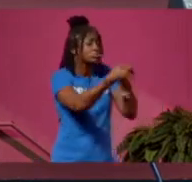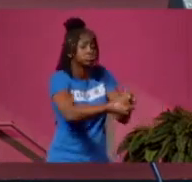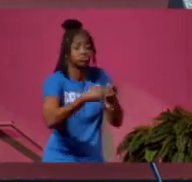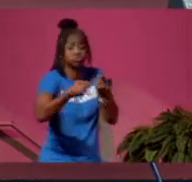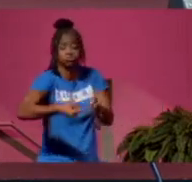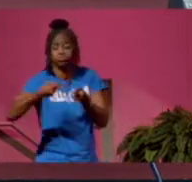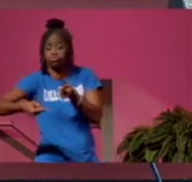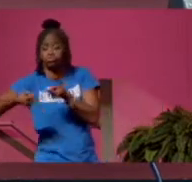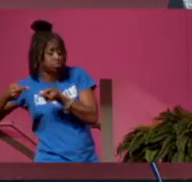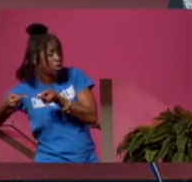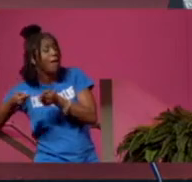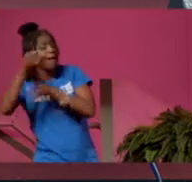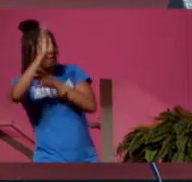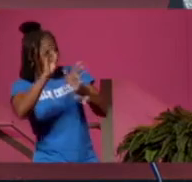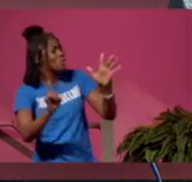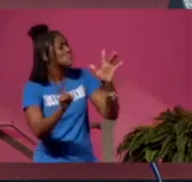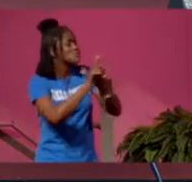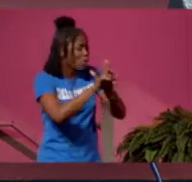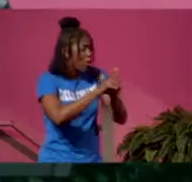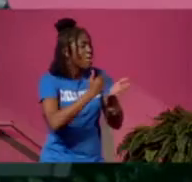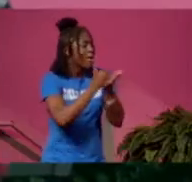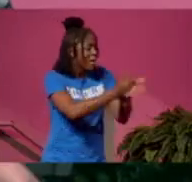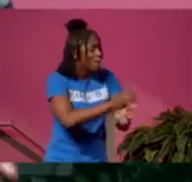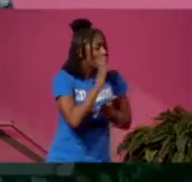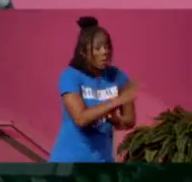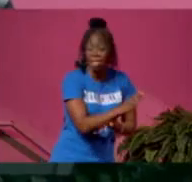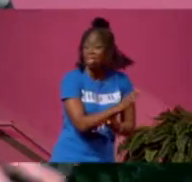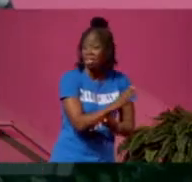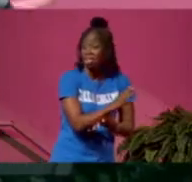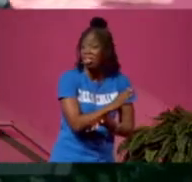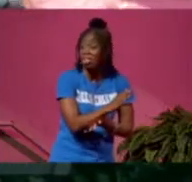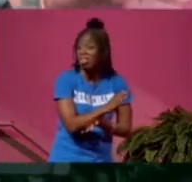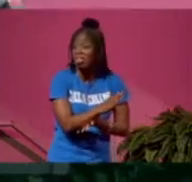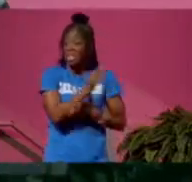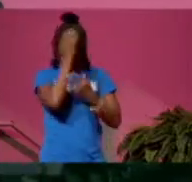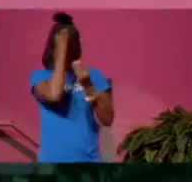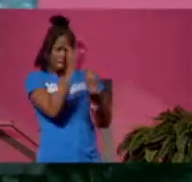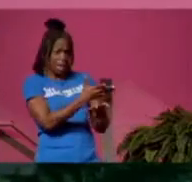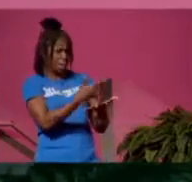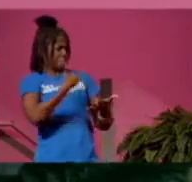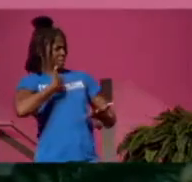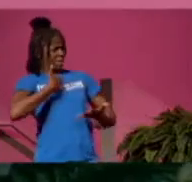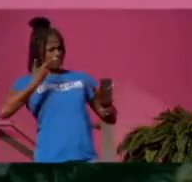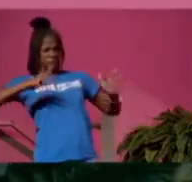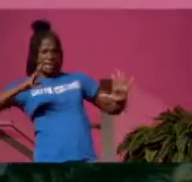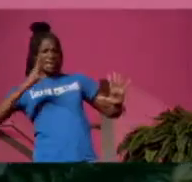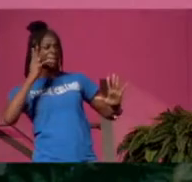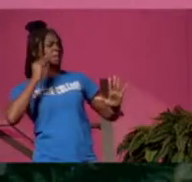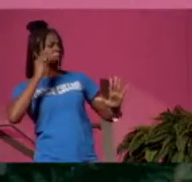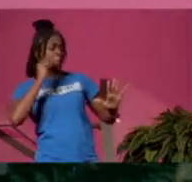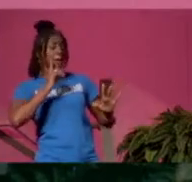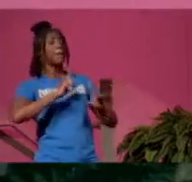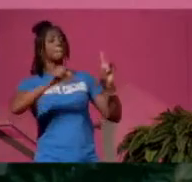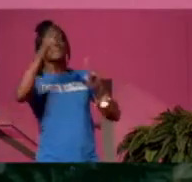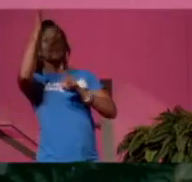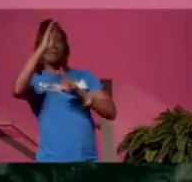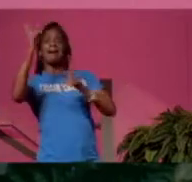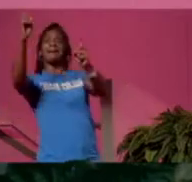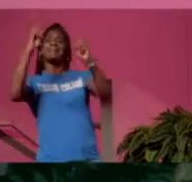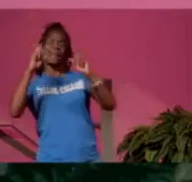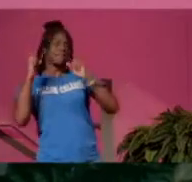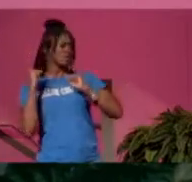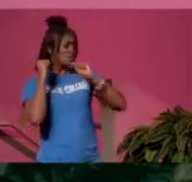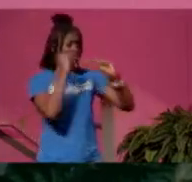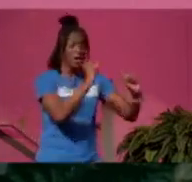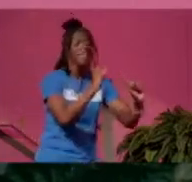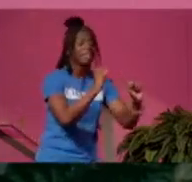in the time of trouble, they need to know that I can do all things through Christ who strengthens